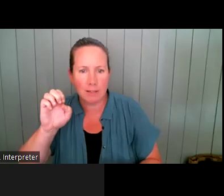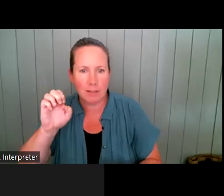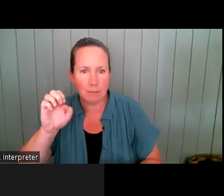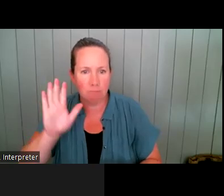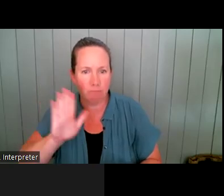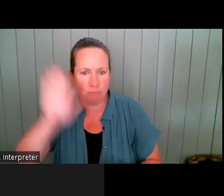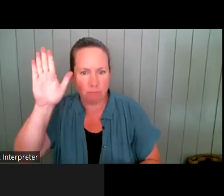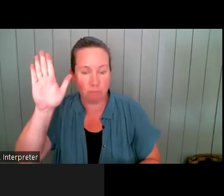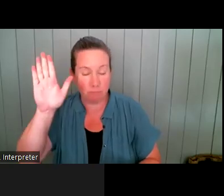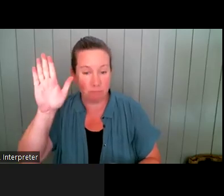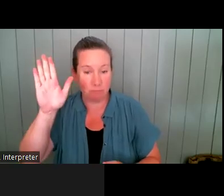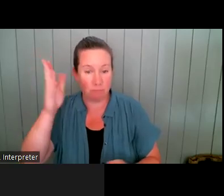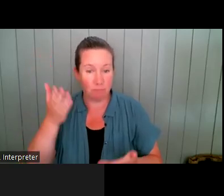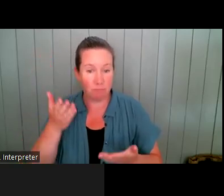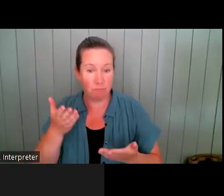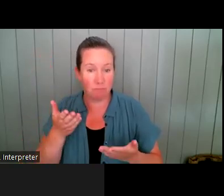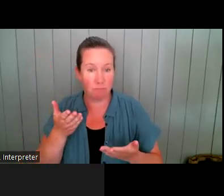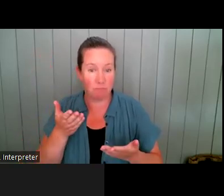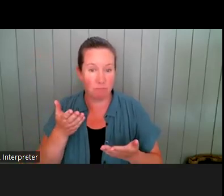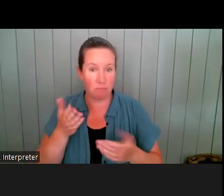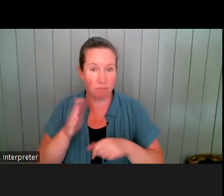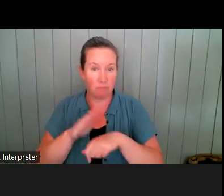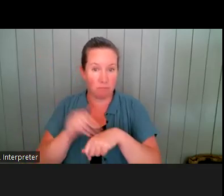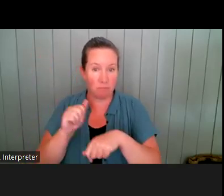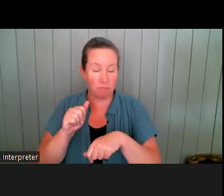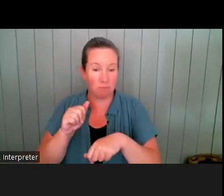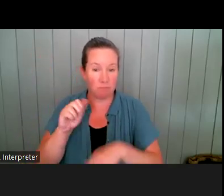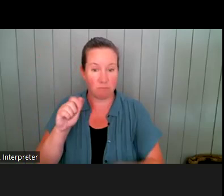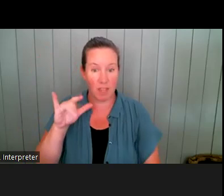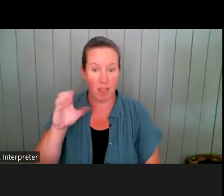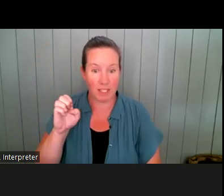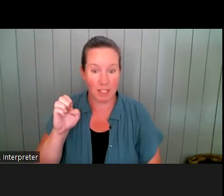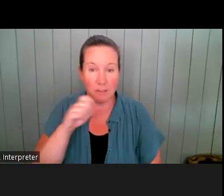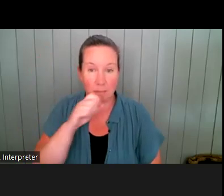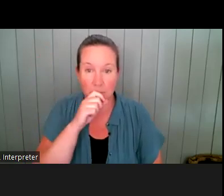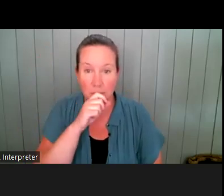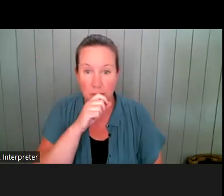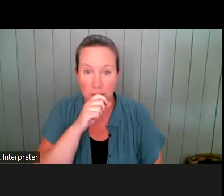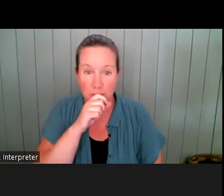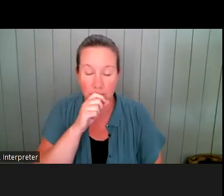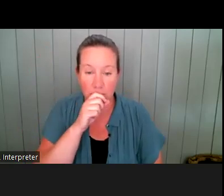Bickersteth raised her hand. So Alice,